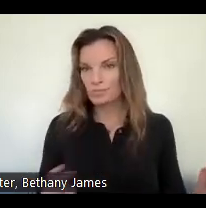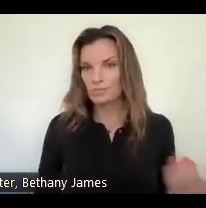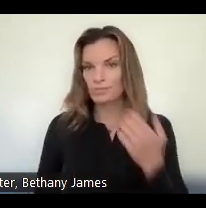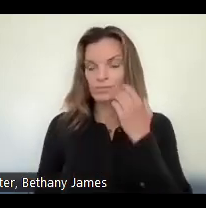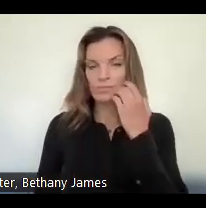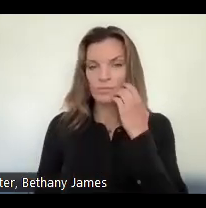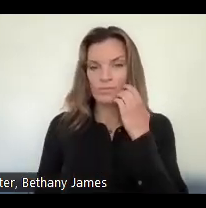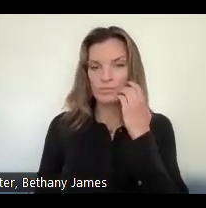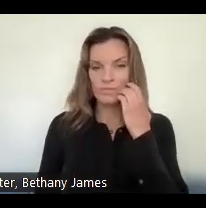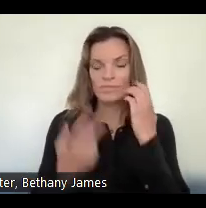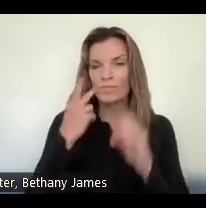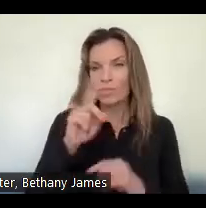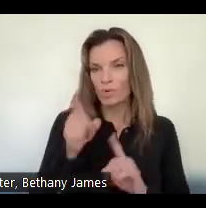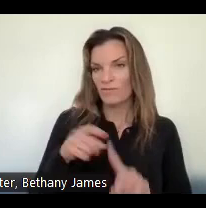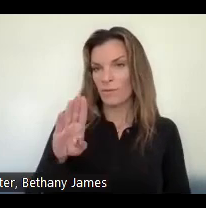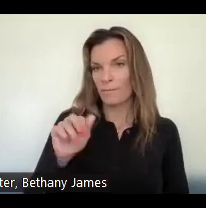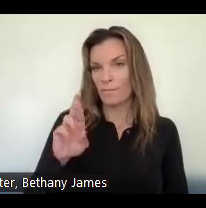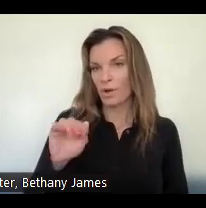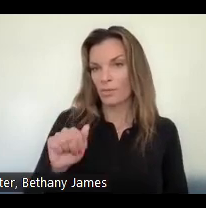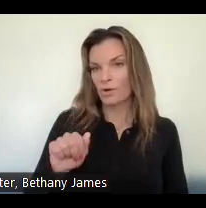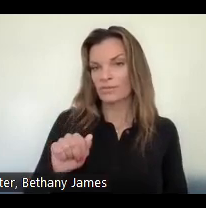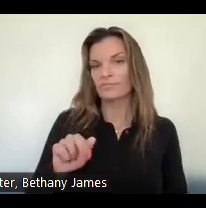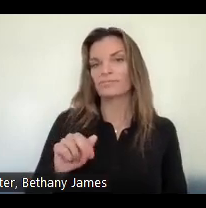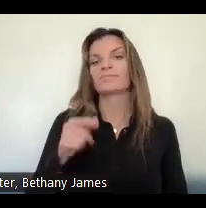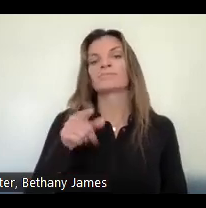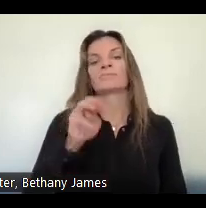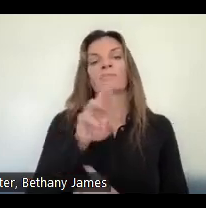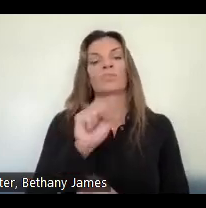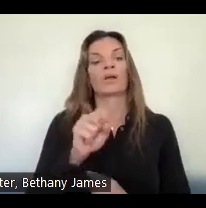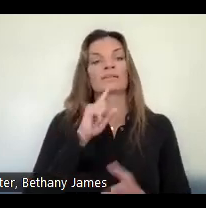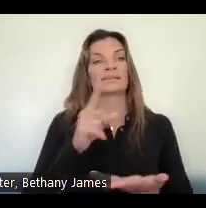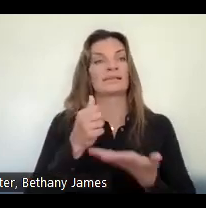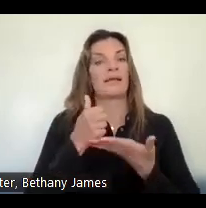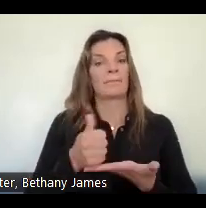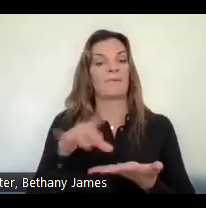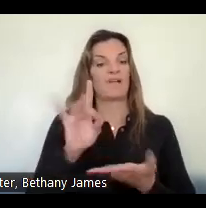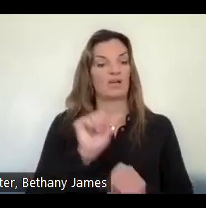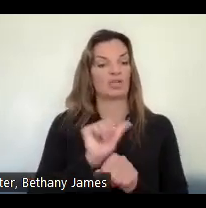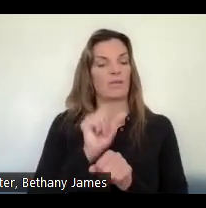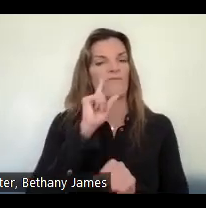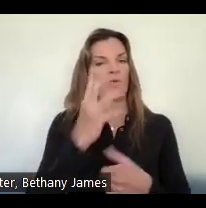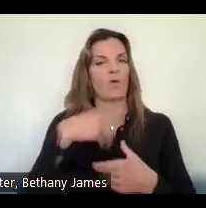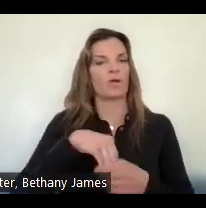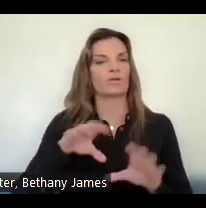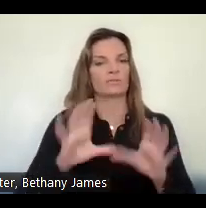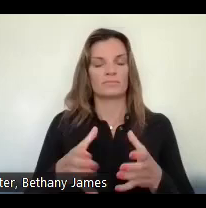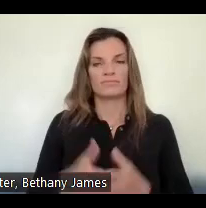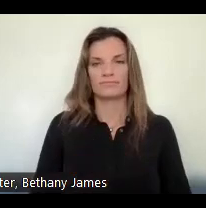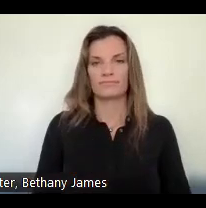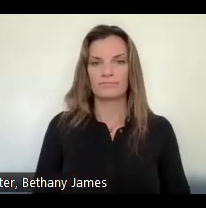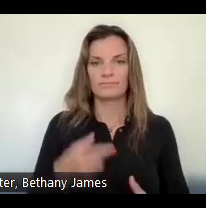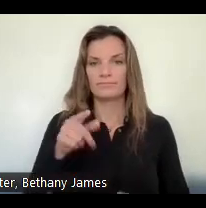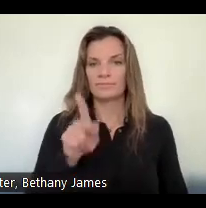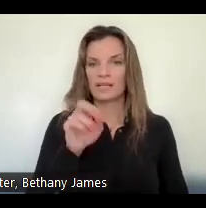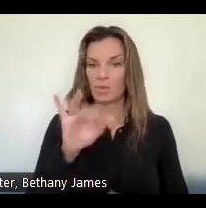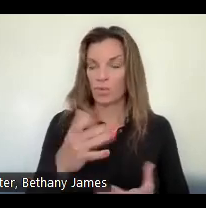I see a question from Barbara. It says, how does MRS help find jobs for the autism group? Kimberly, would you like to